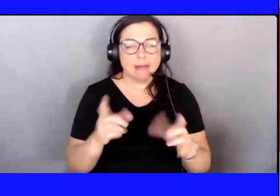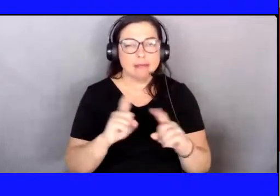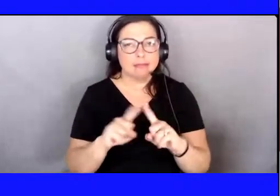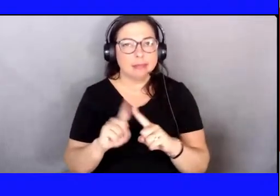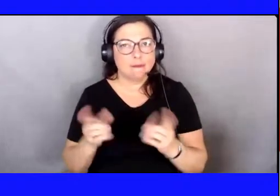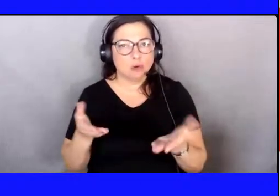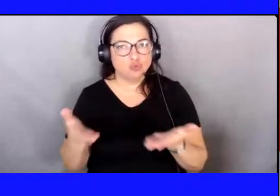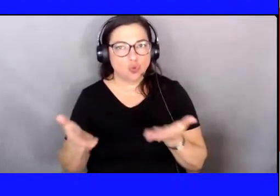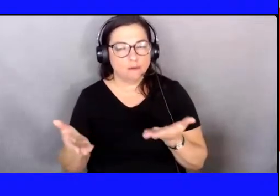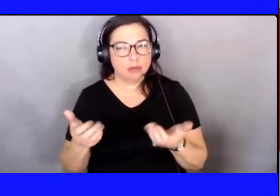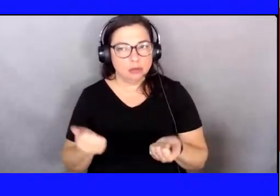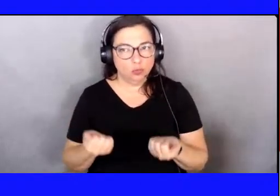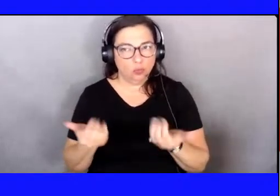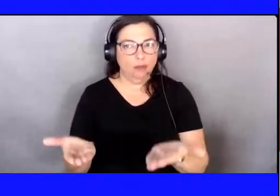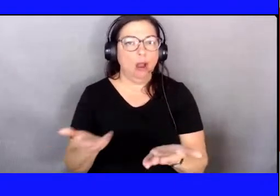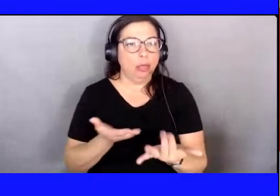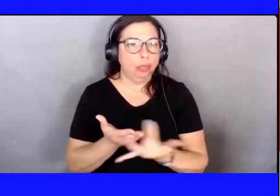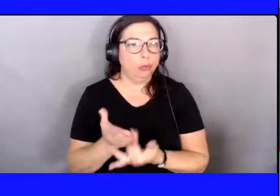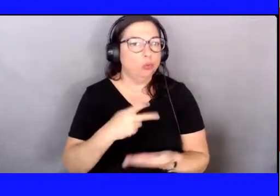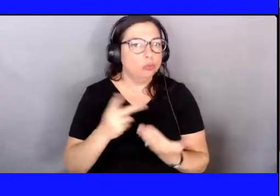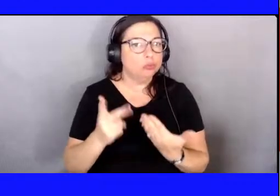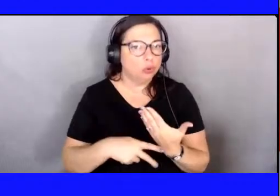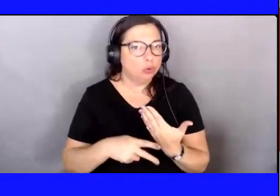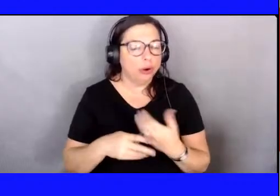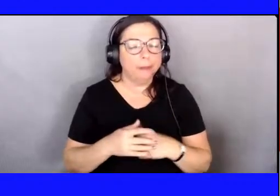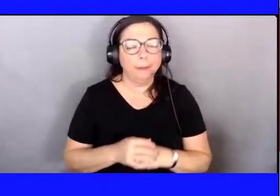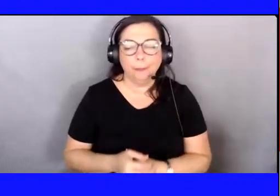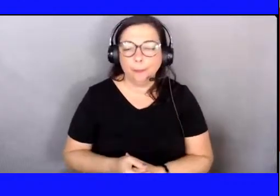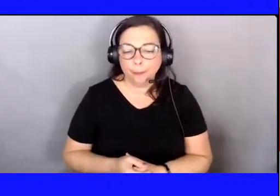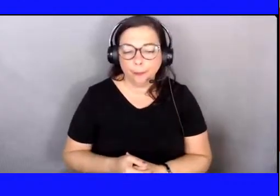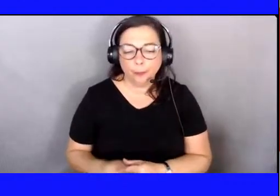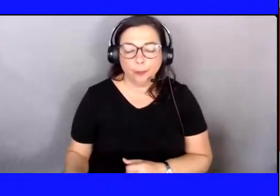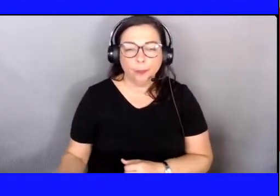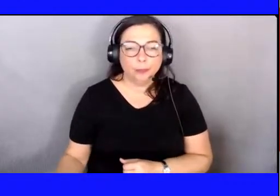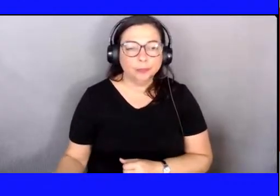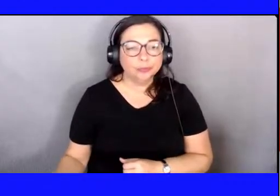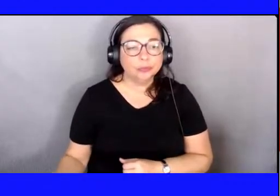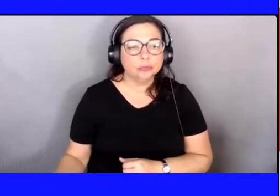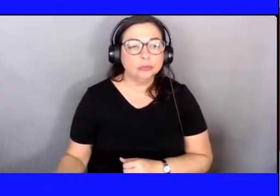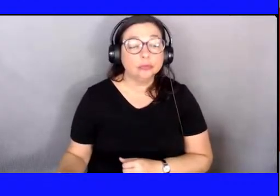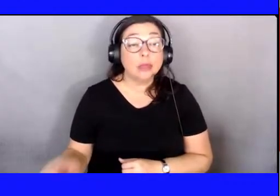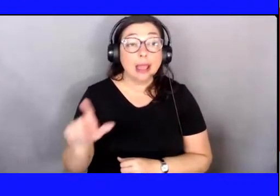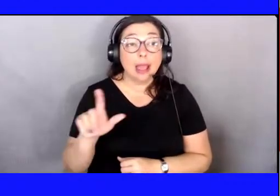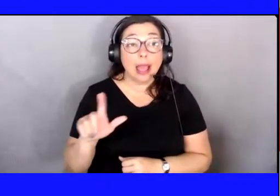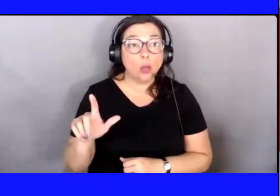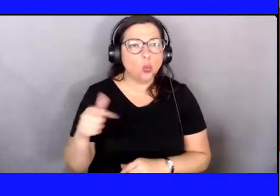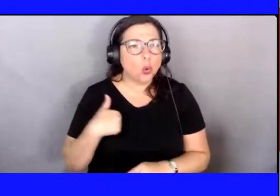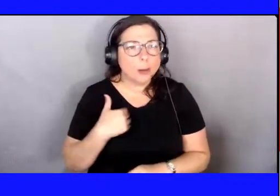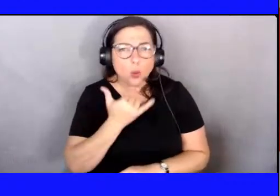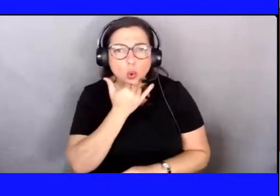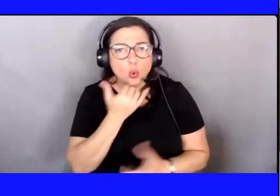programs that really stand out in their portfolio. L&M, what am I doing wrong?